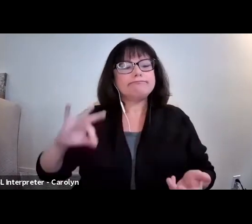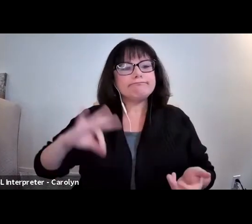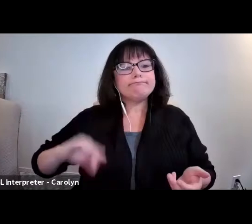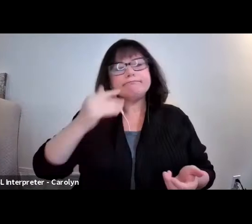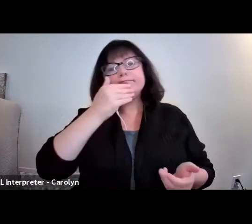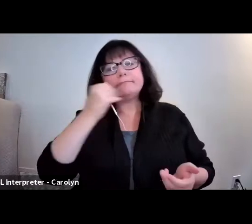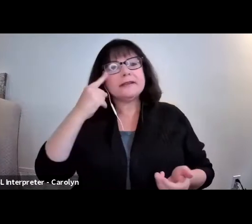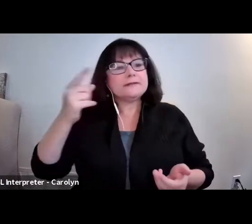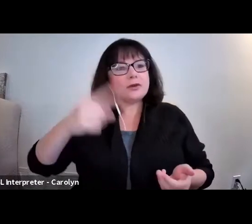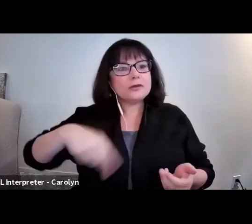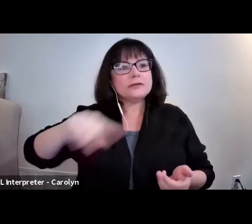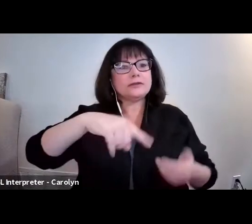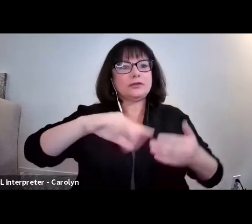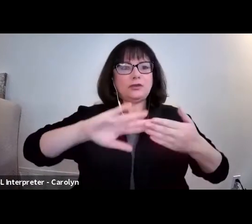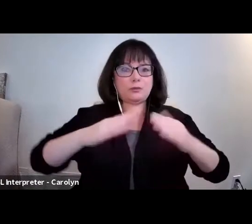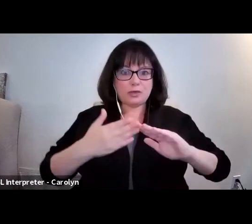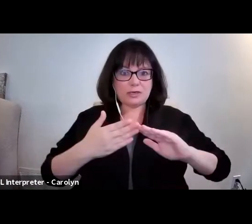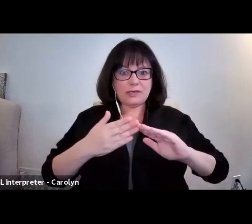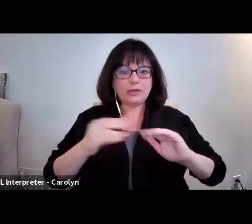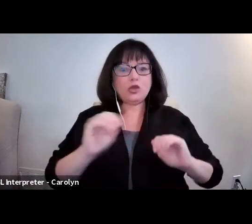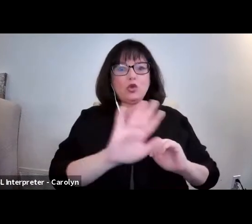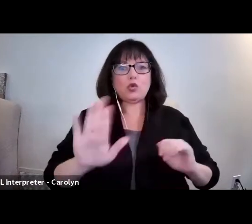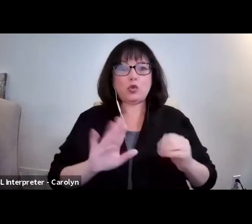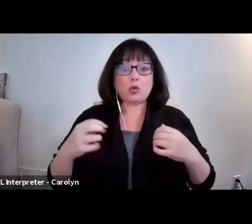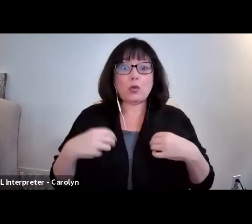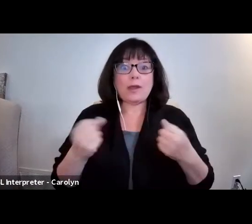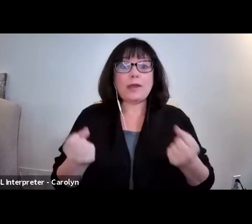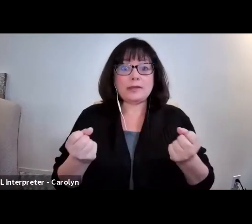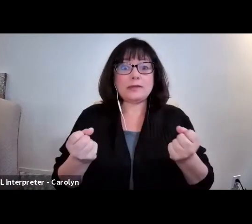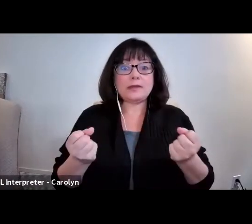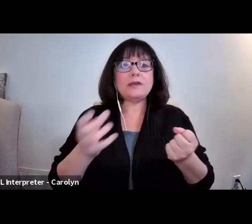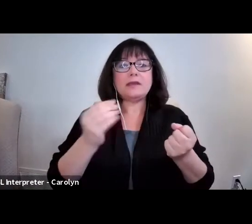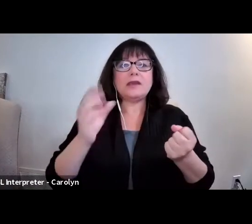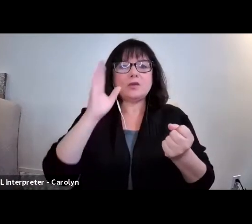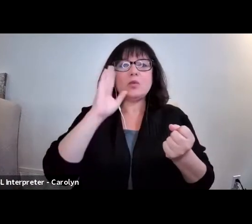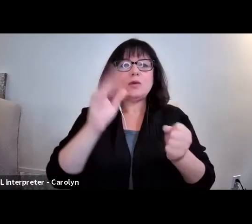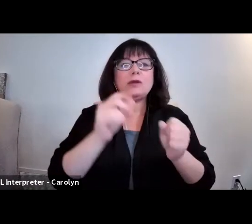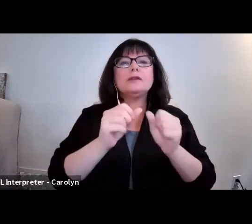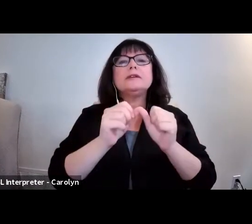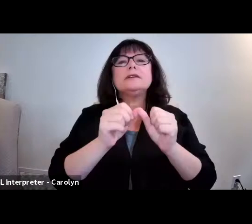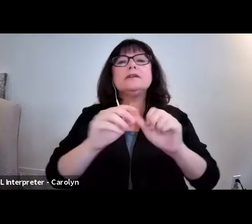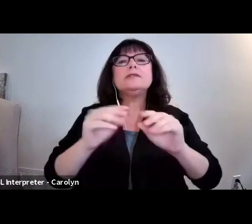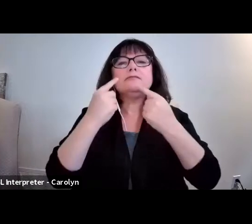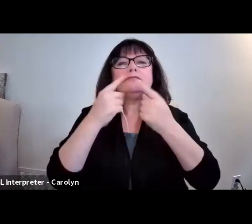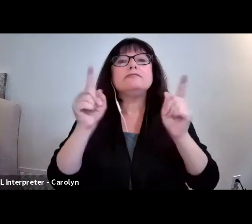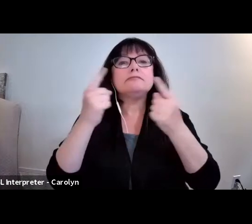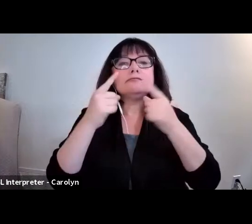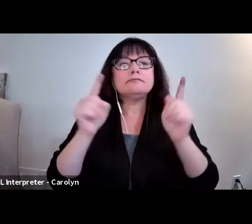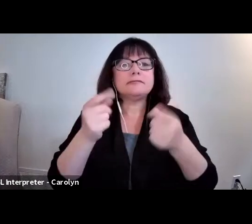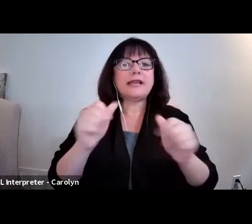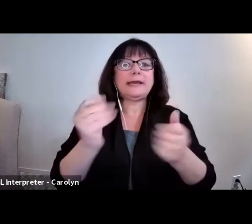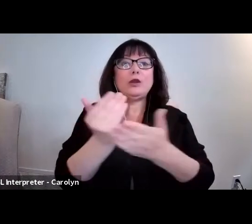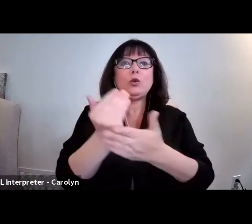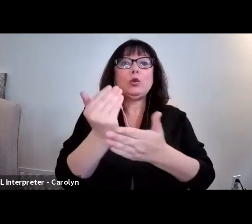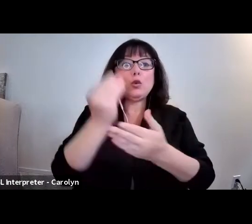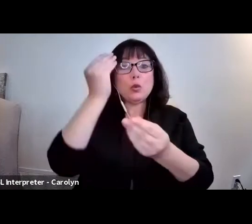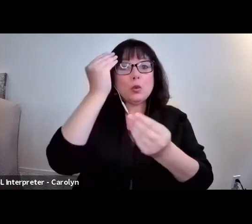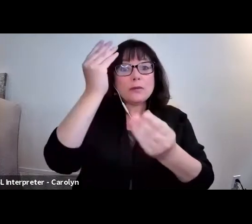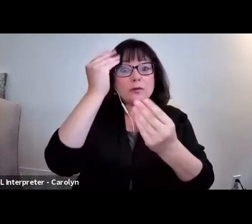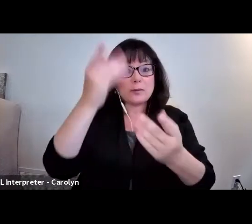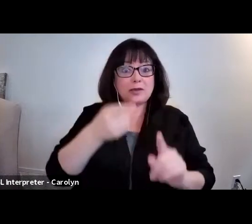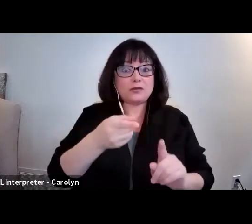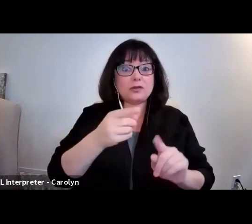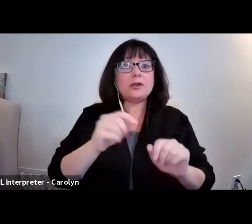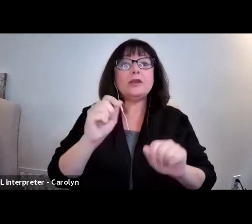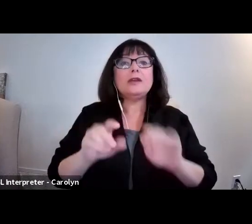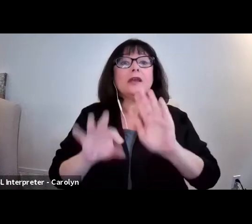any changes to the guidelines or plans from the university. The latest information can always be found at